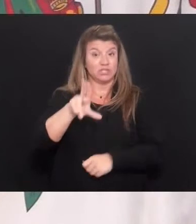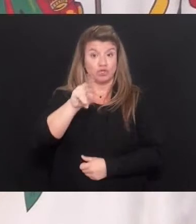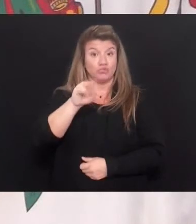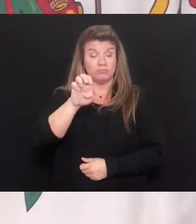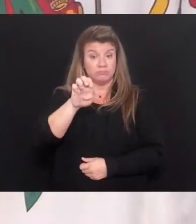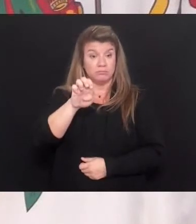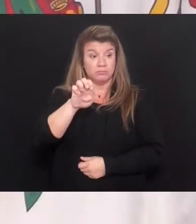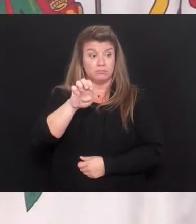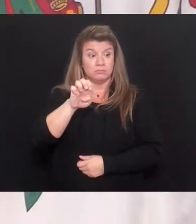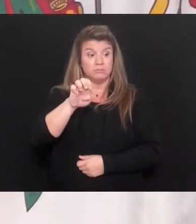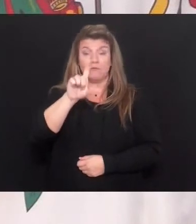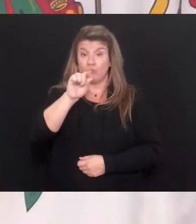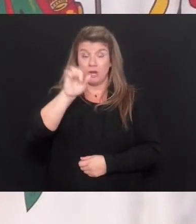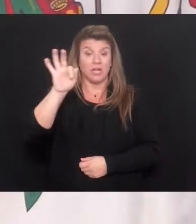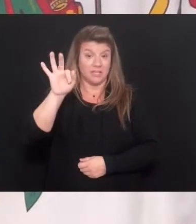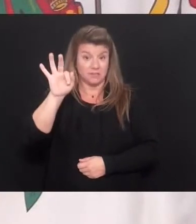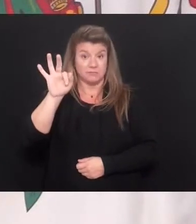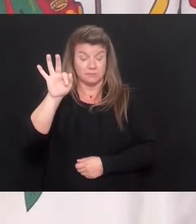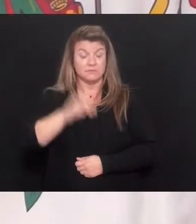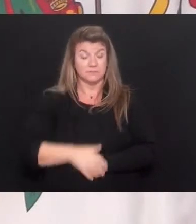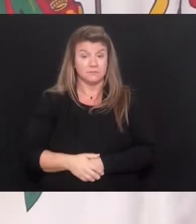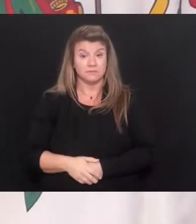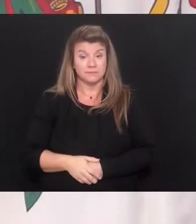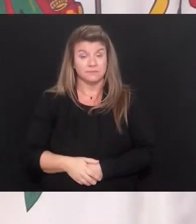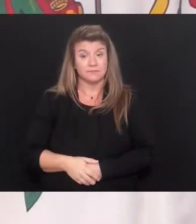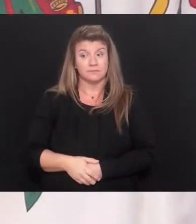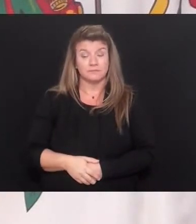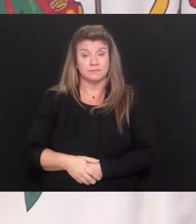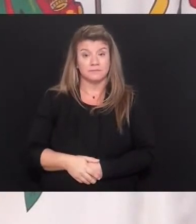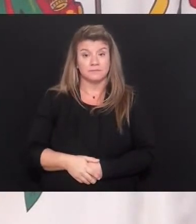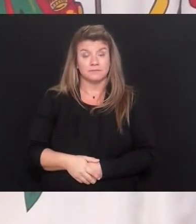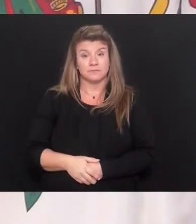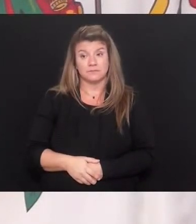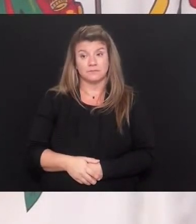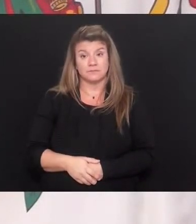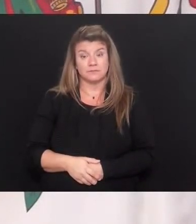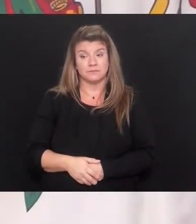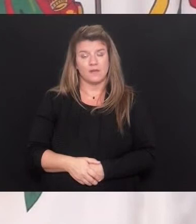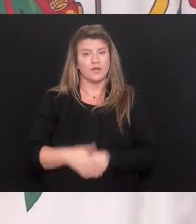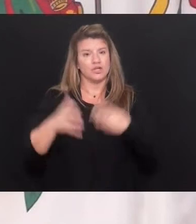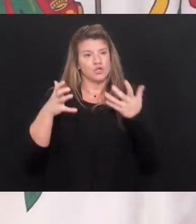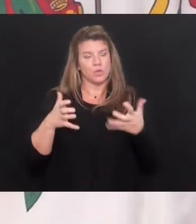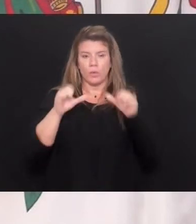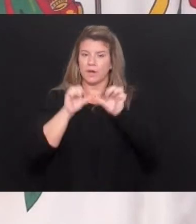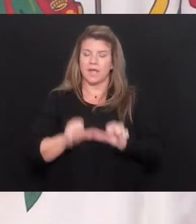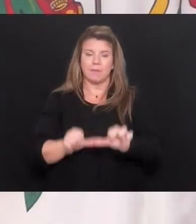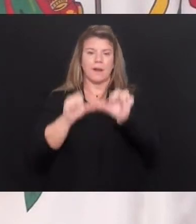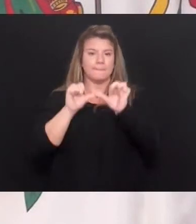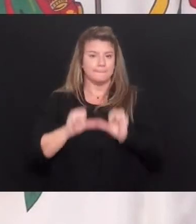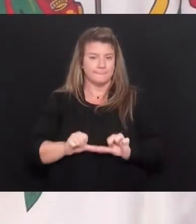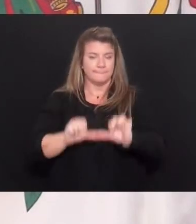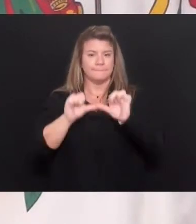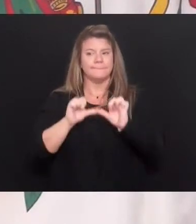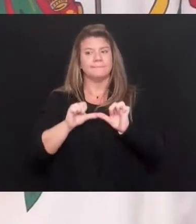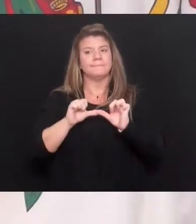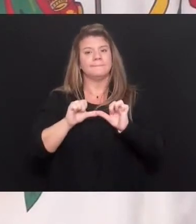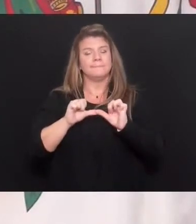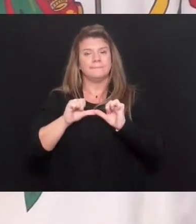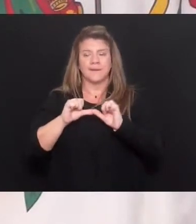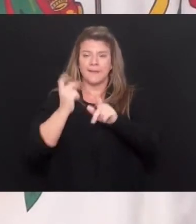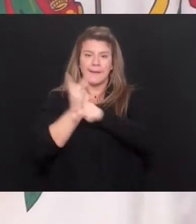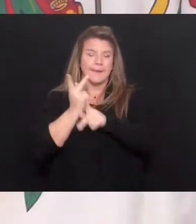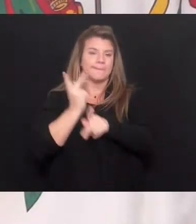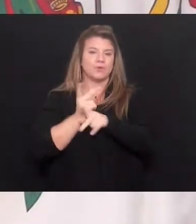of 2019, and so we want to just keep at it and keep pouring it on.